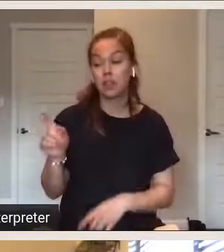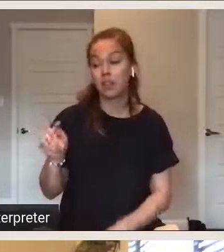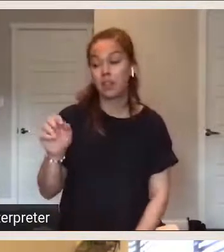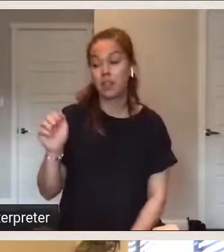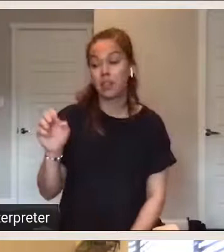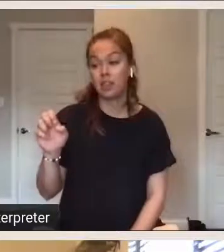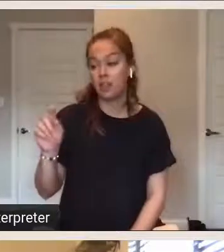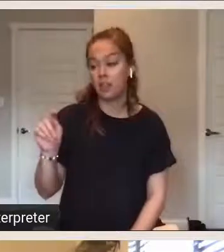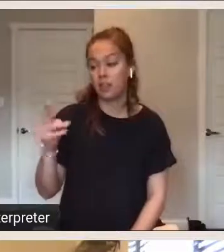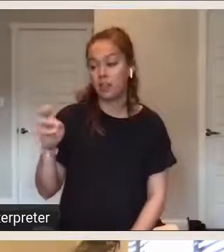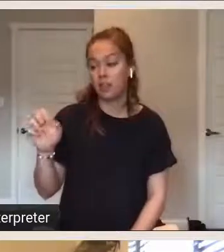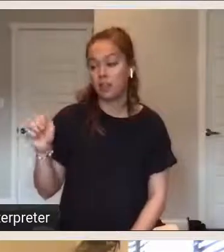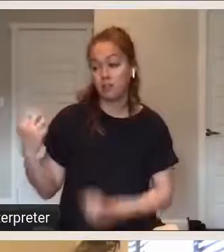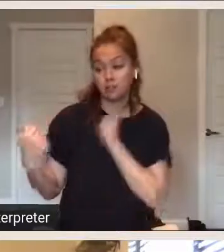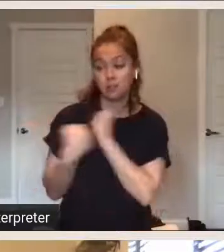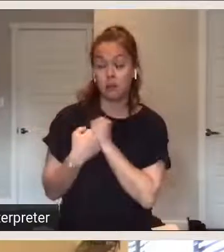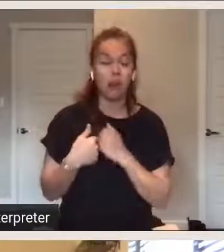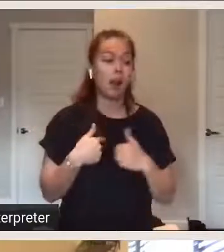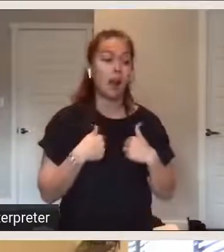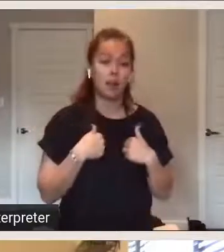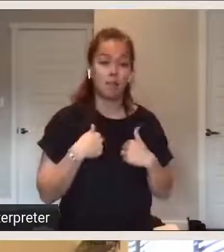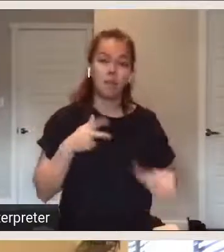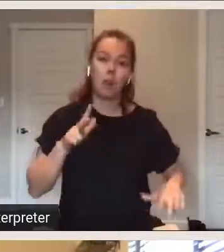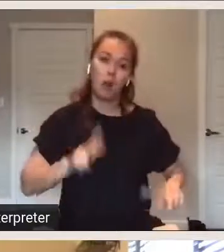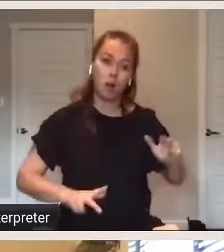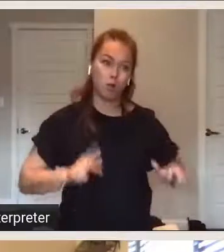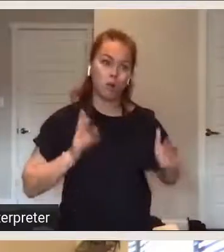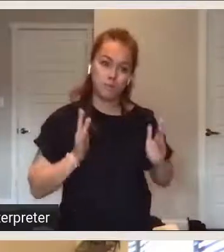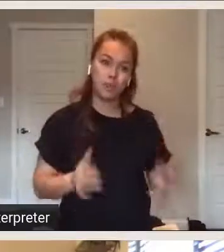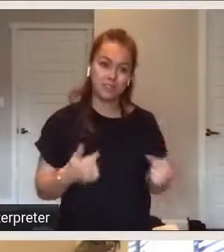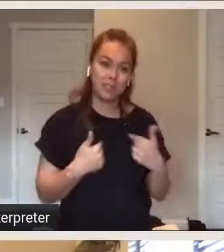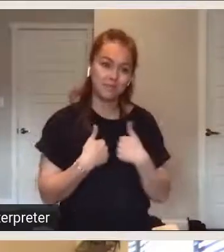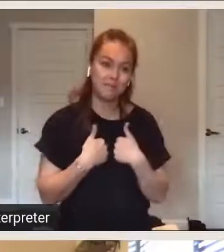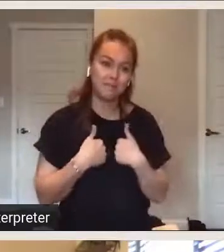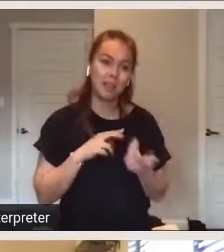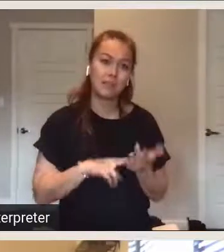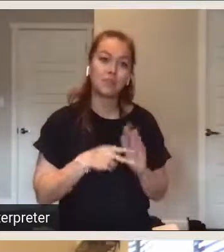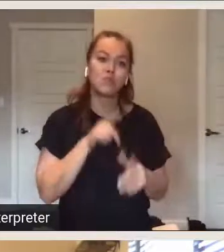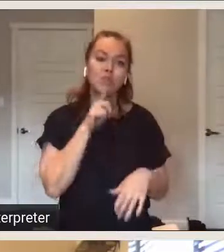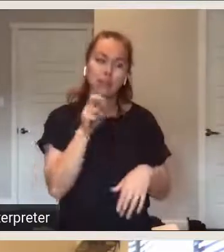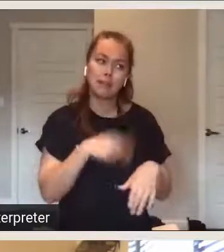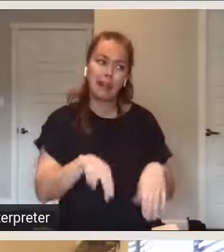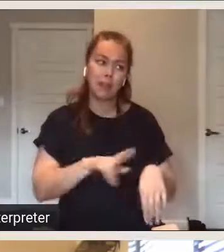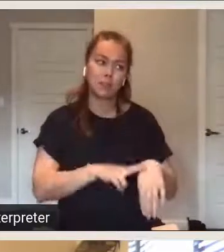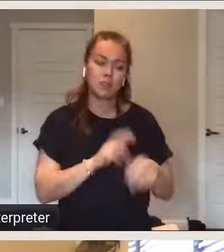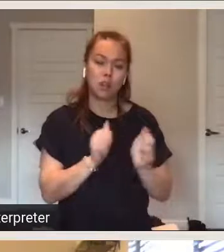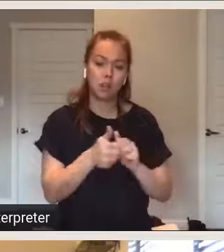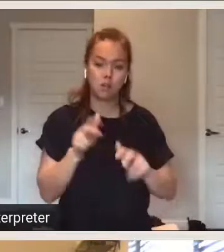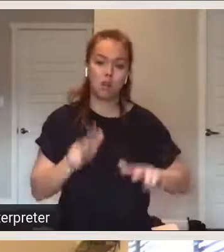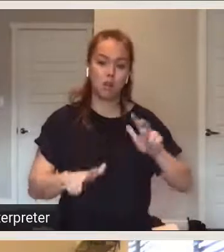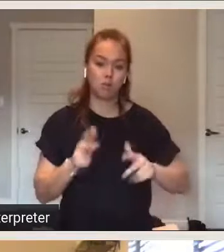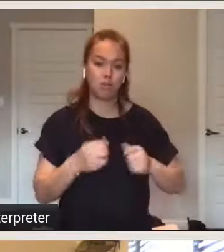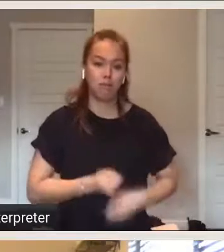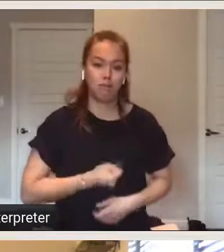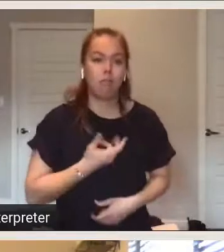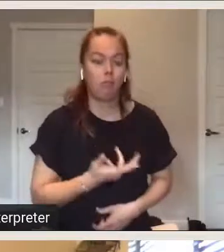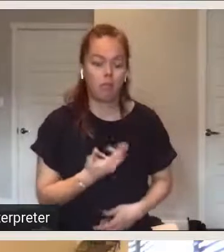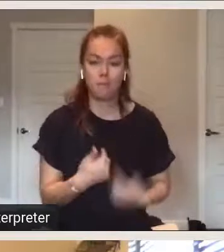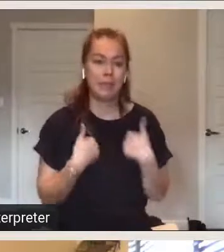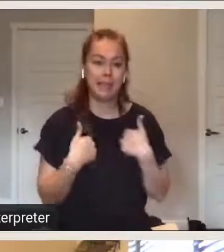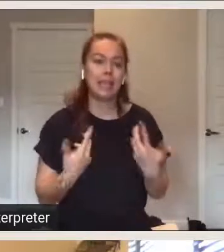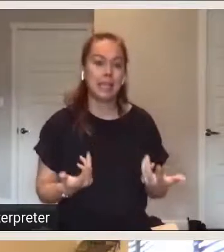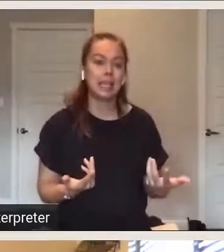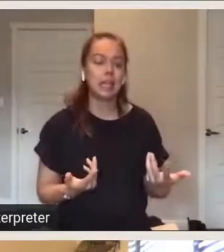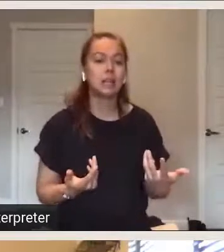So I think it's just very natural for the awkwardness to come out. But also, yeah, I feel like I just put myself into kind of all